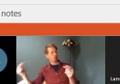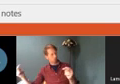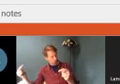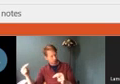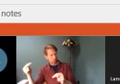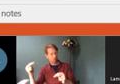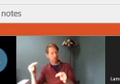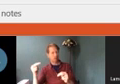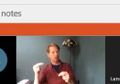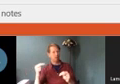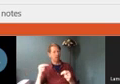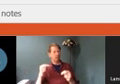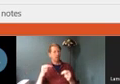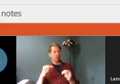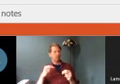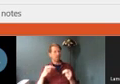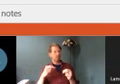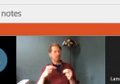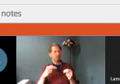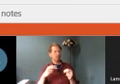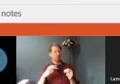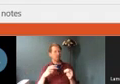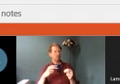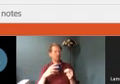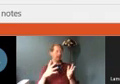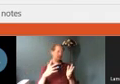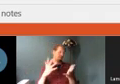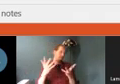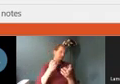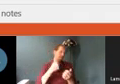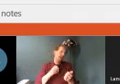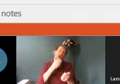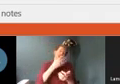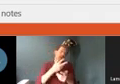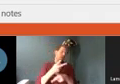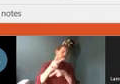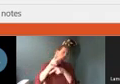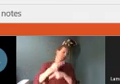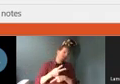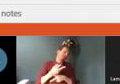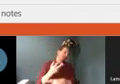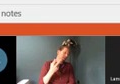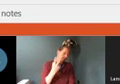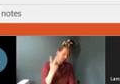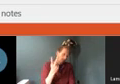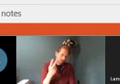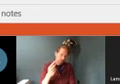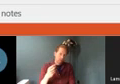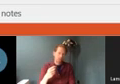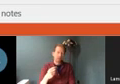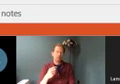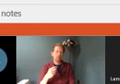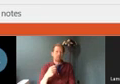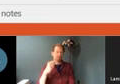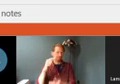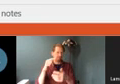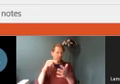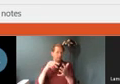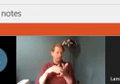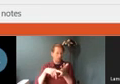over everything else, my fantastic supervisors, Mark Joblin, John Wetton, and Celia May,